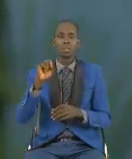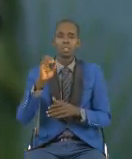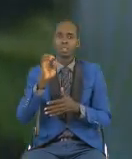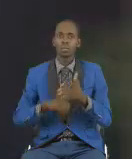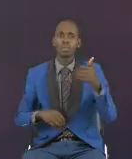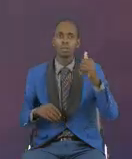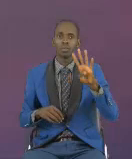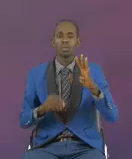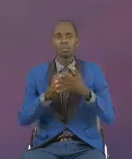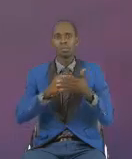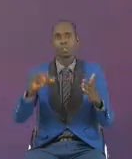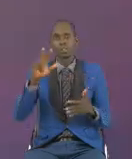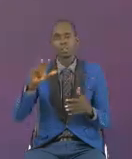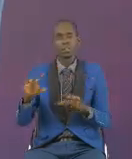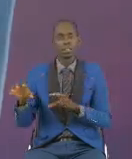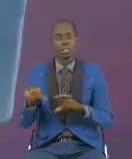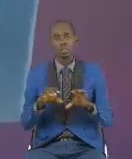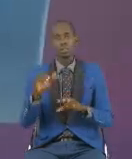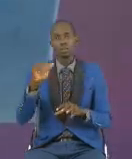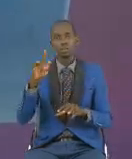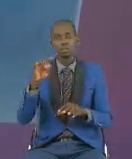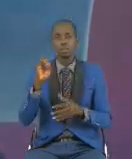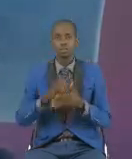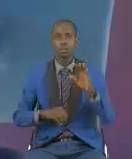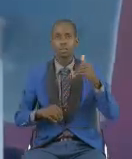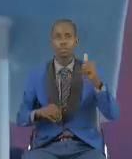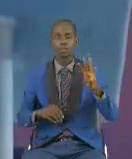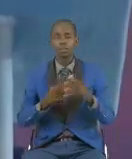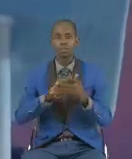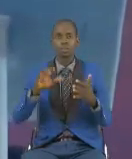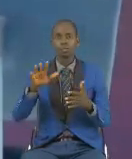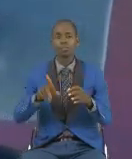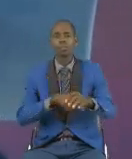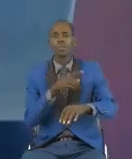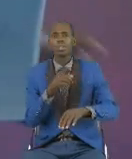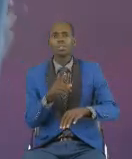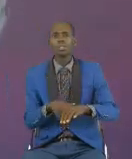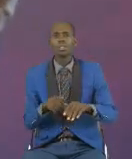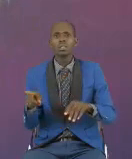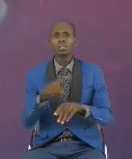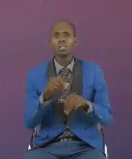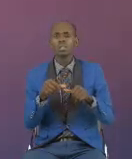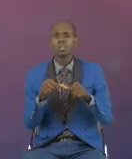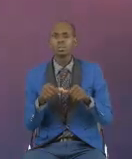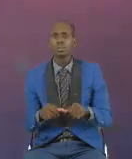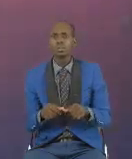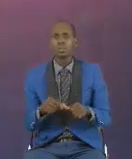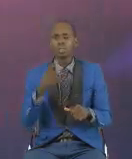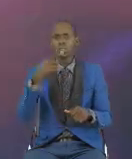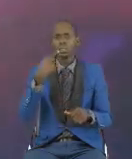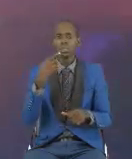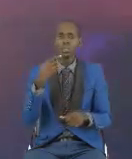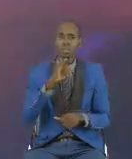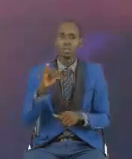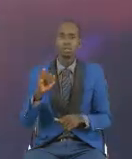verse 3. Acts 14, verse 3. Long time, therefore, abode they speaking boldly in the